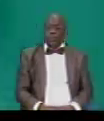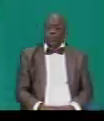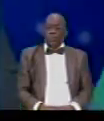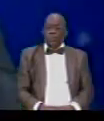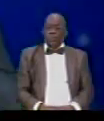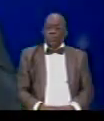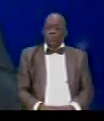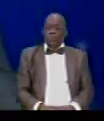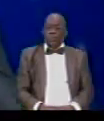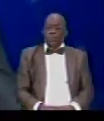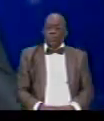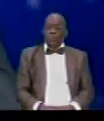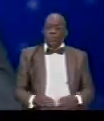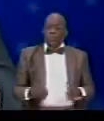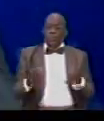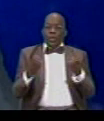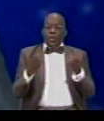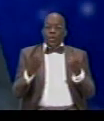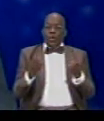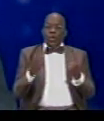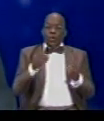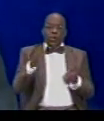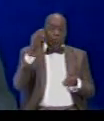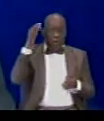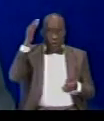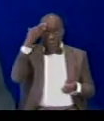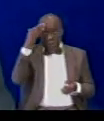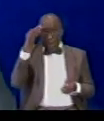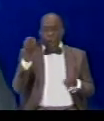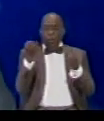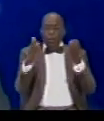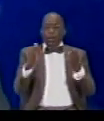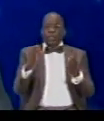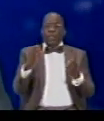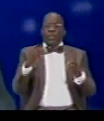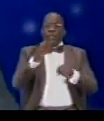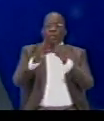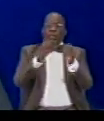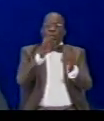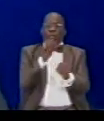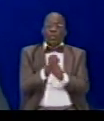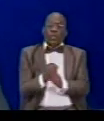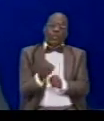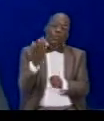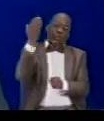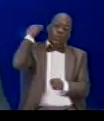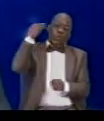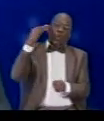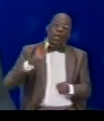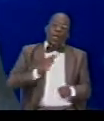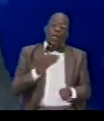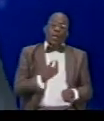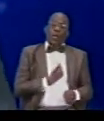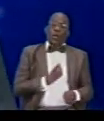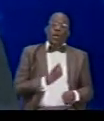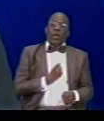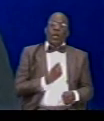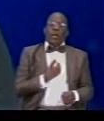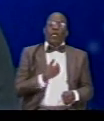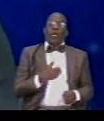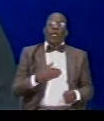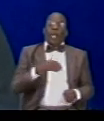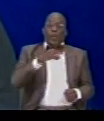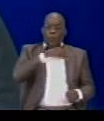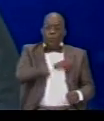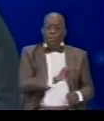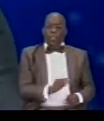You know, many, many years ago, our guest minister at this crusade, a marvelous singer, songwriter, wrote a song that